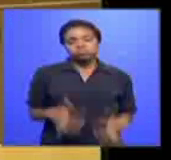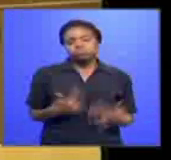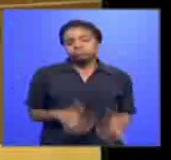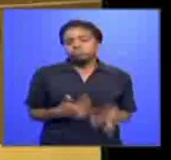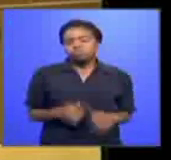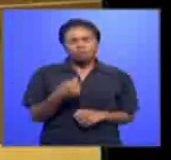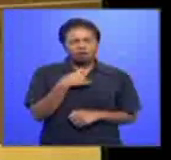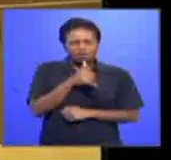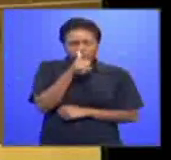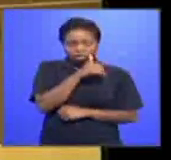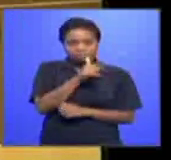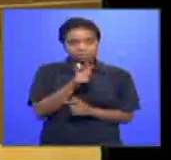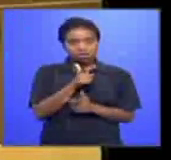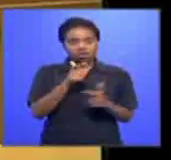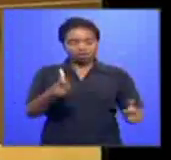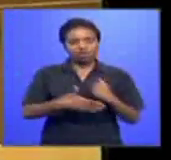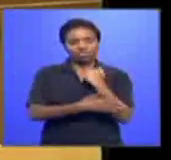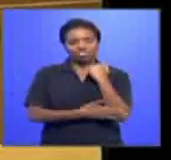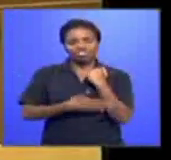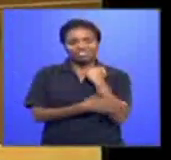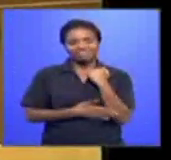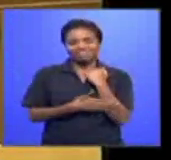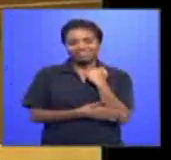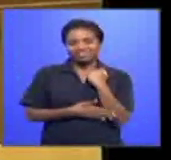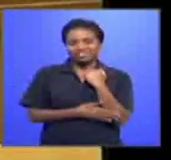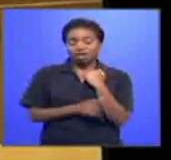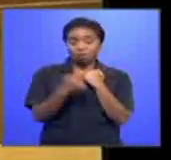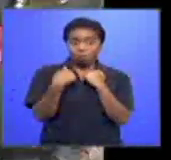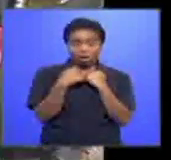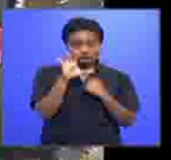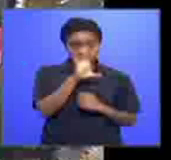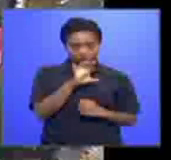generators of crime, have assisted in crime reduction.